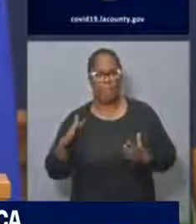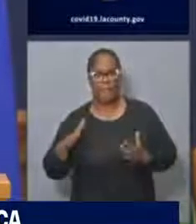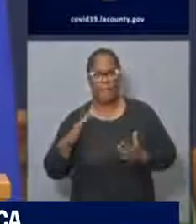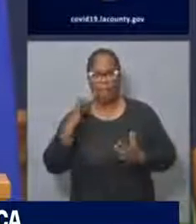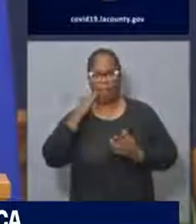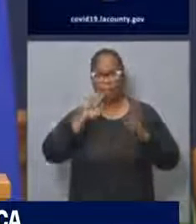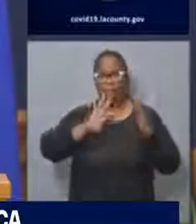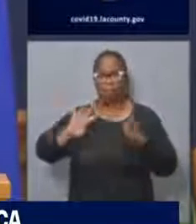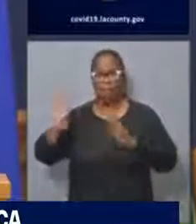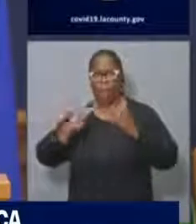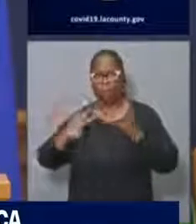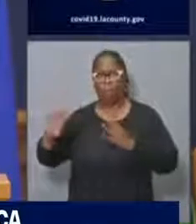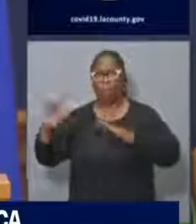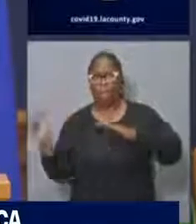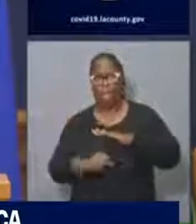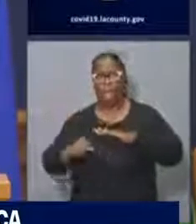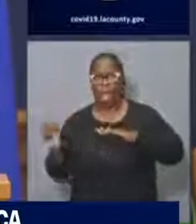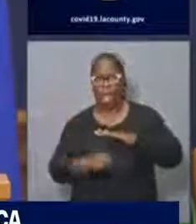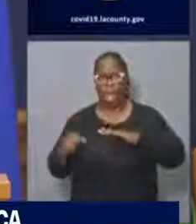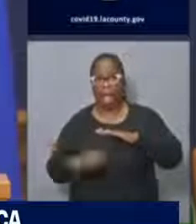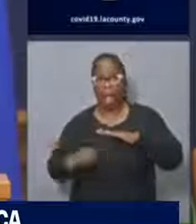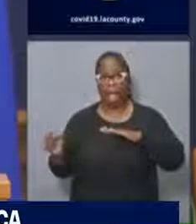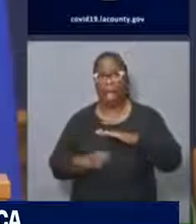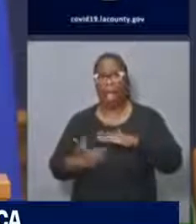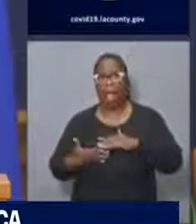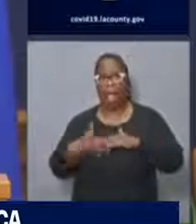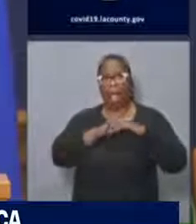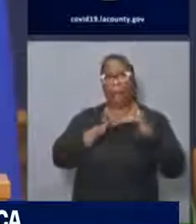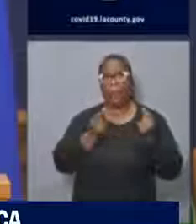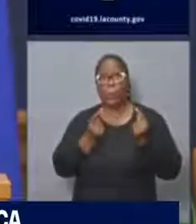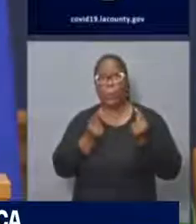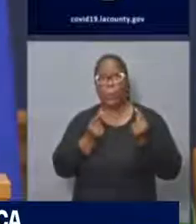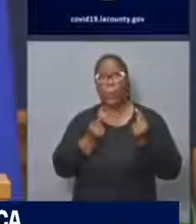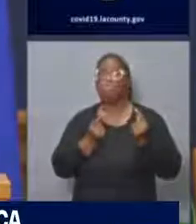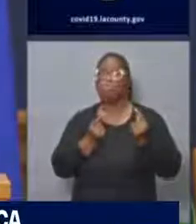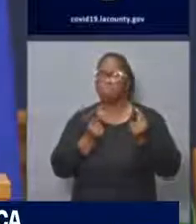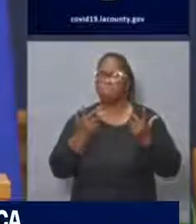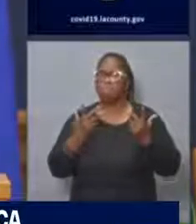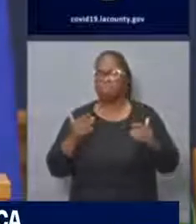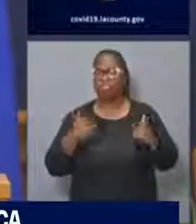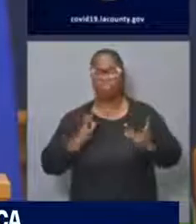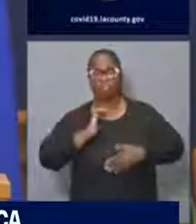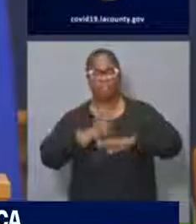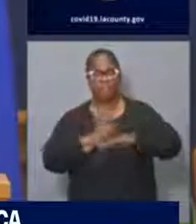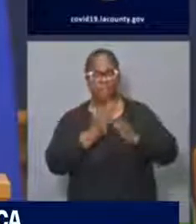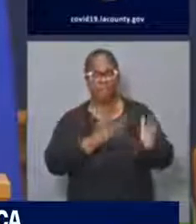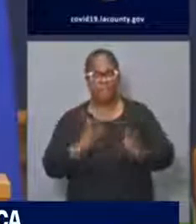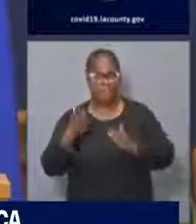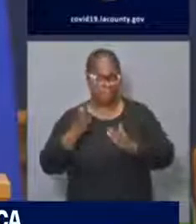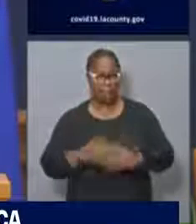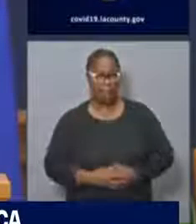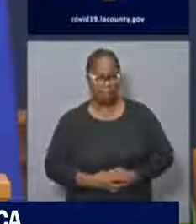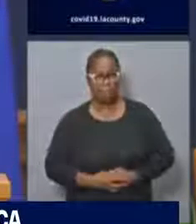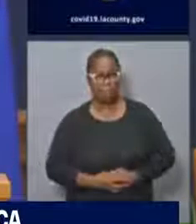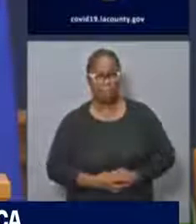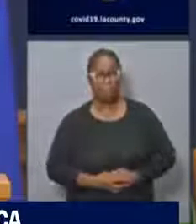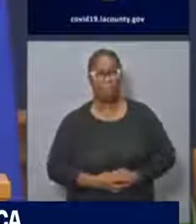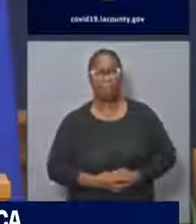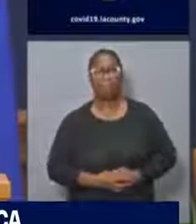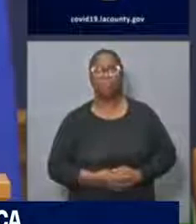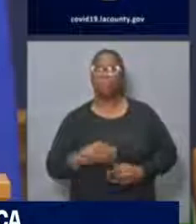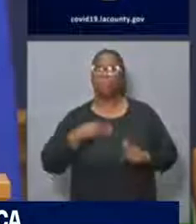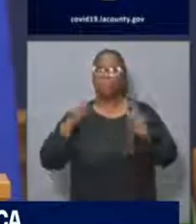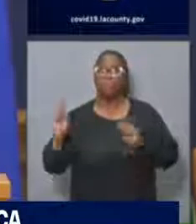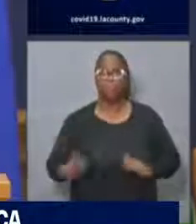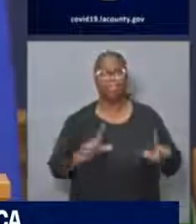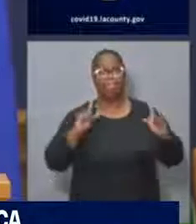their staffing needs and to support the ability to move patients fluidly in and out of the hospital as needed. A full set of